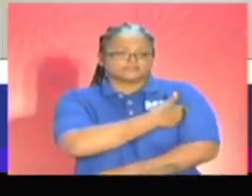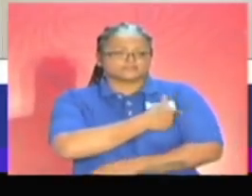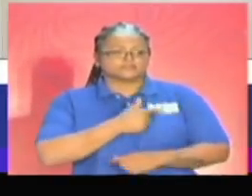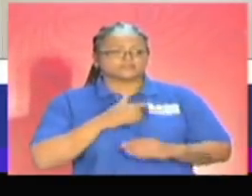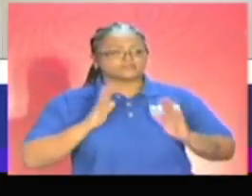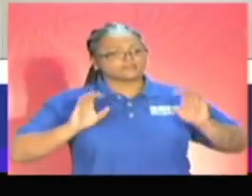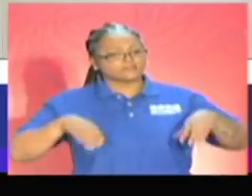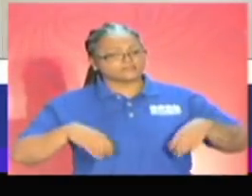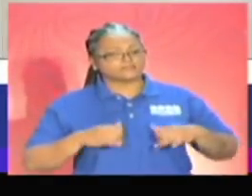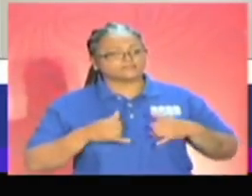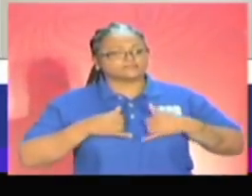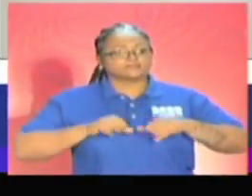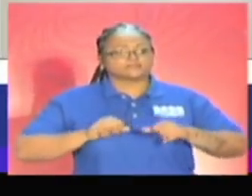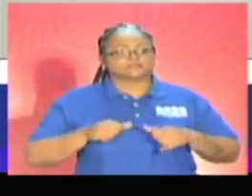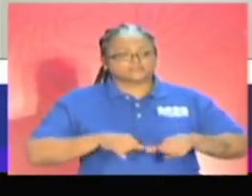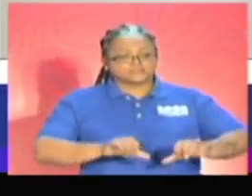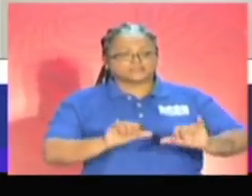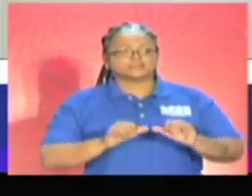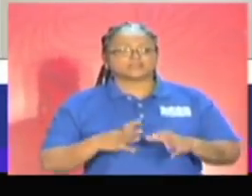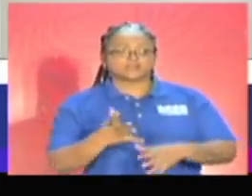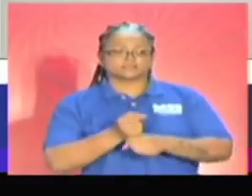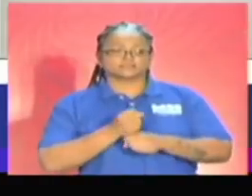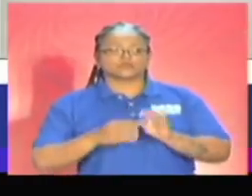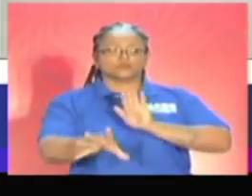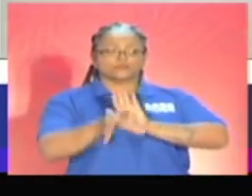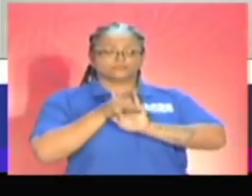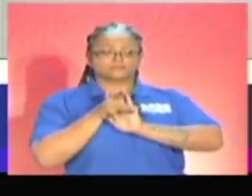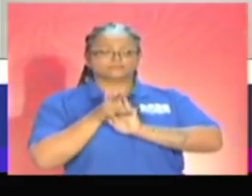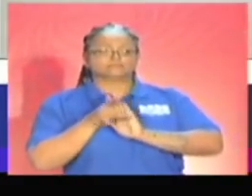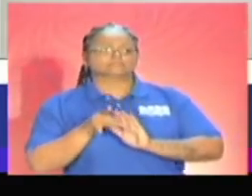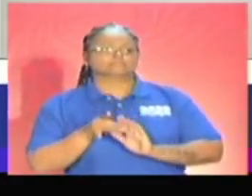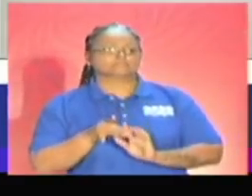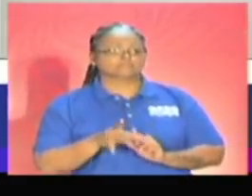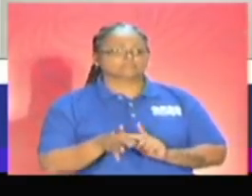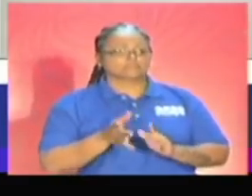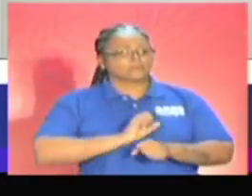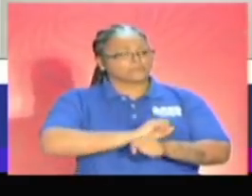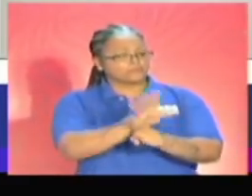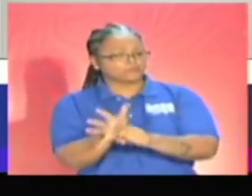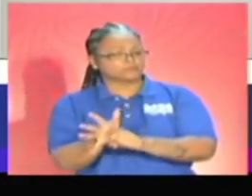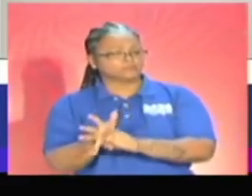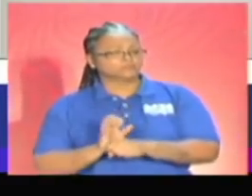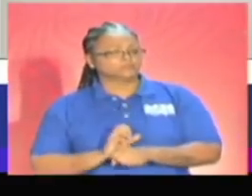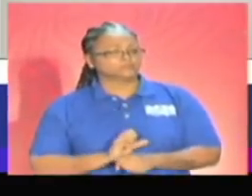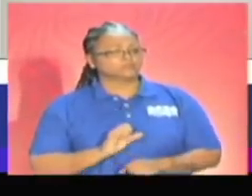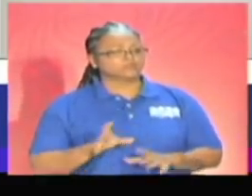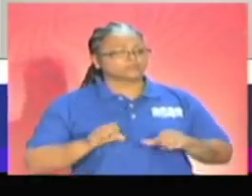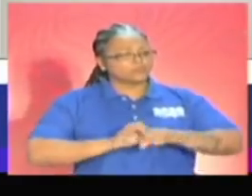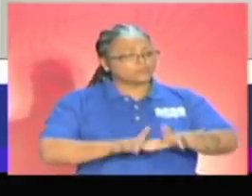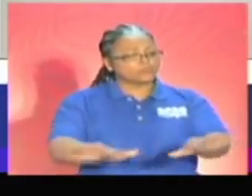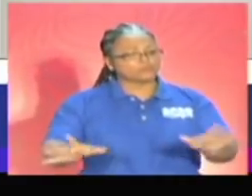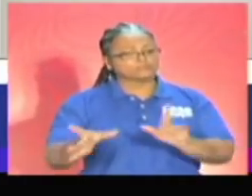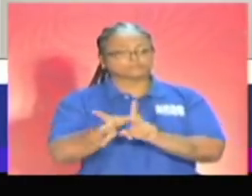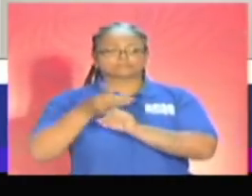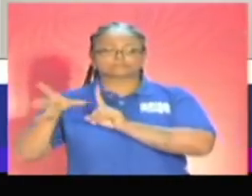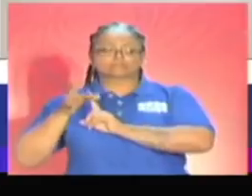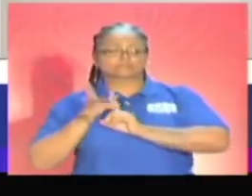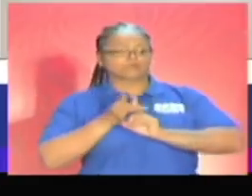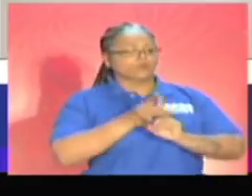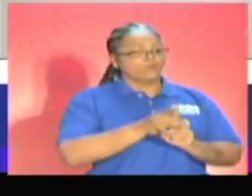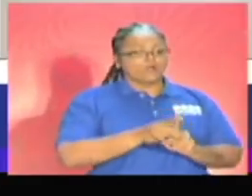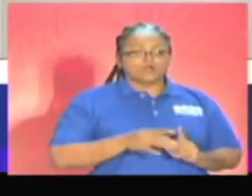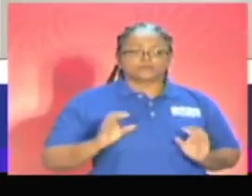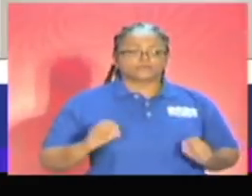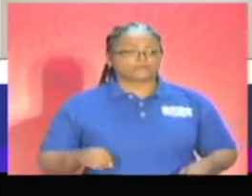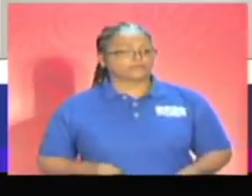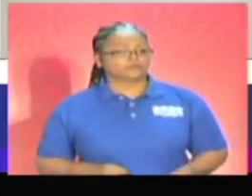spread the virus, especially the Delta variant that is so transmissible, should we be reviewing our protocols for allowing